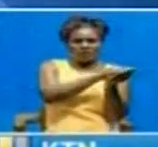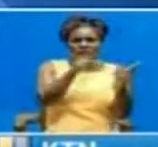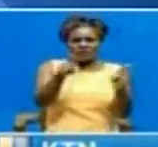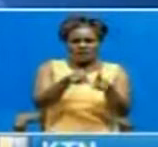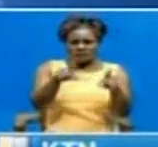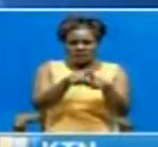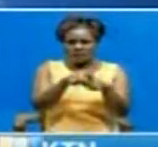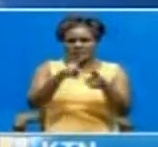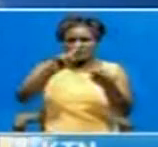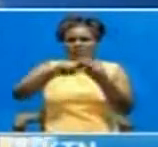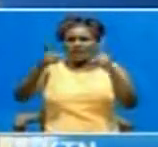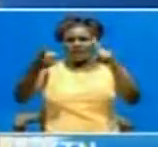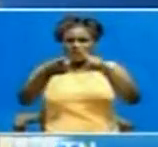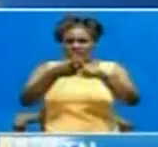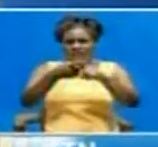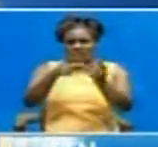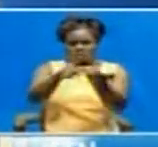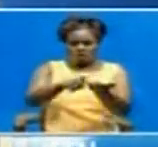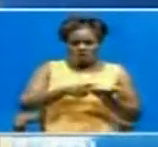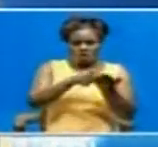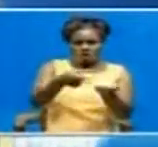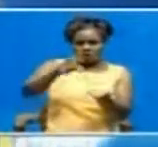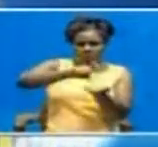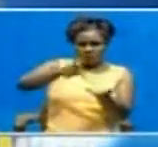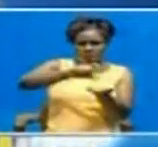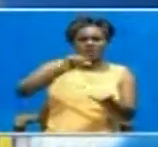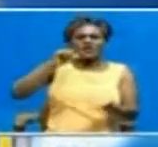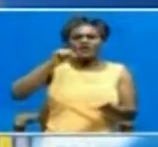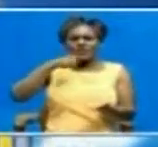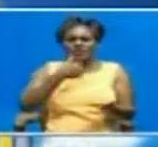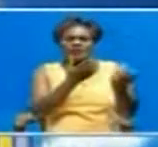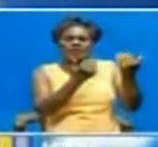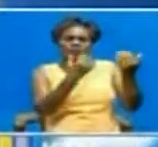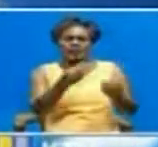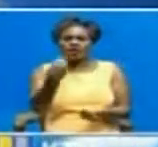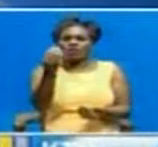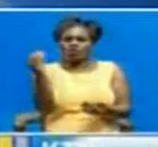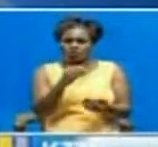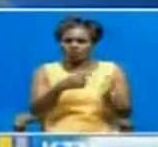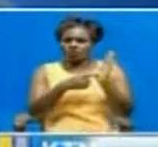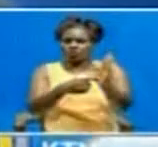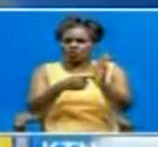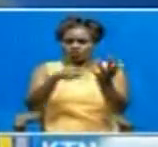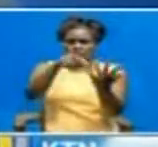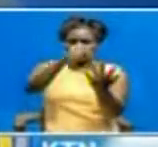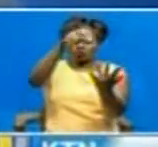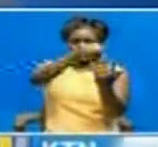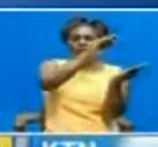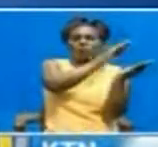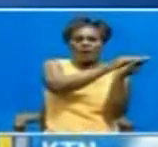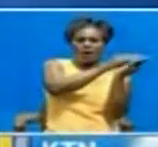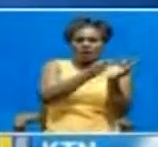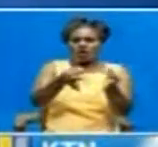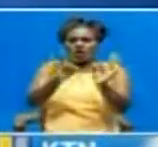Report, ranking banks according to interest charged on loans. The new tool is expected to give consumers the flexibility to choose banks that offer